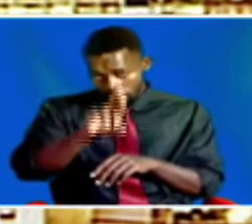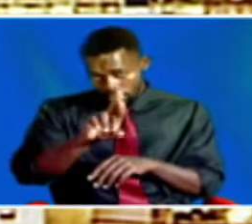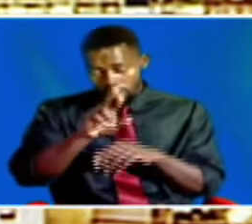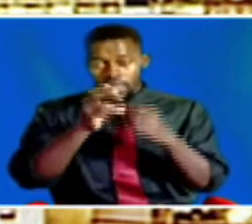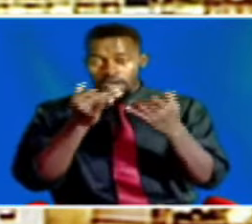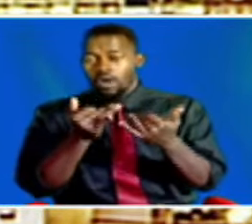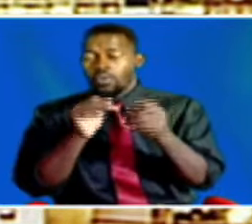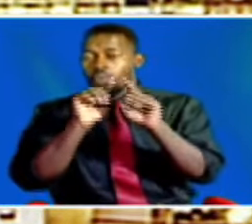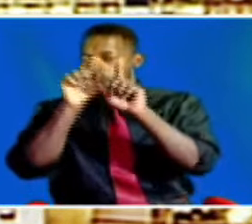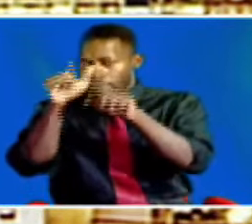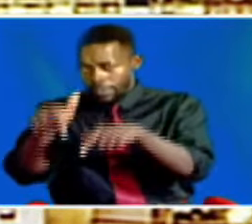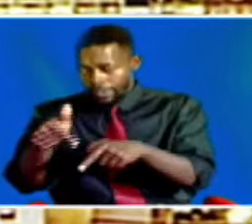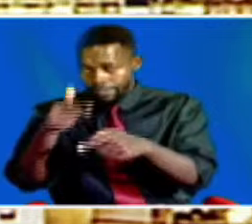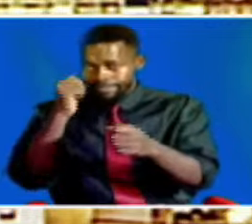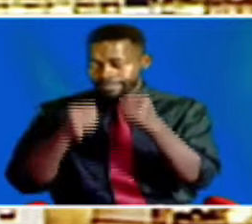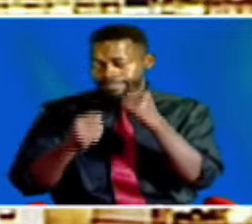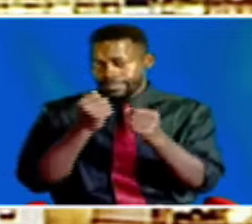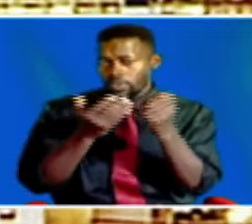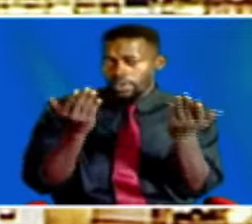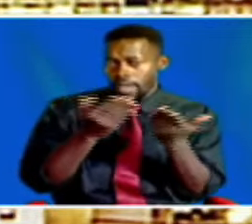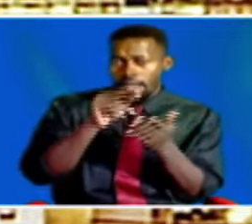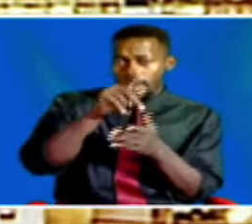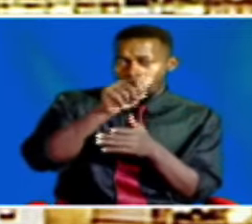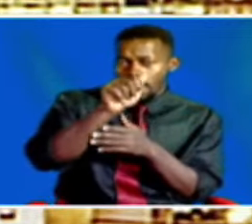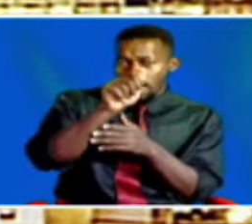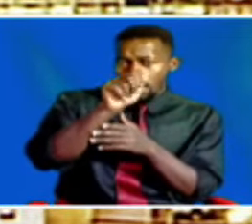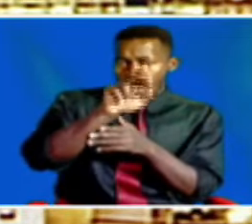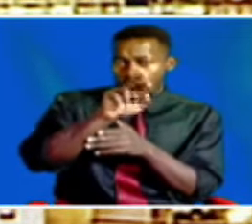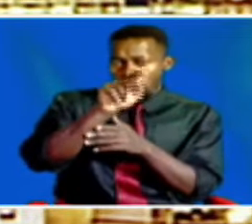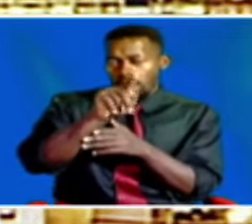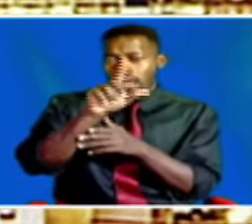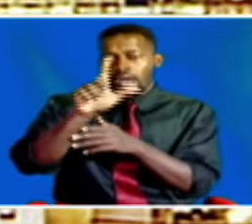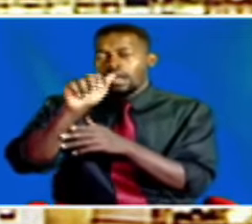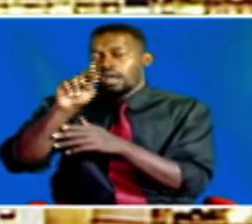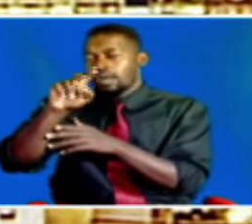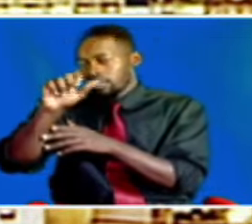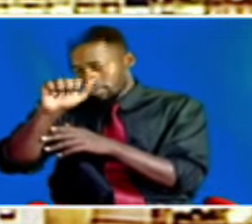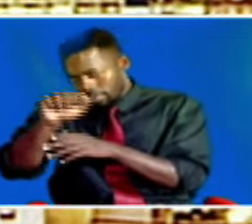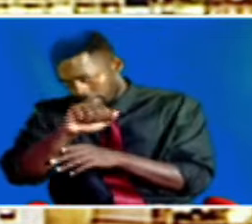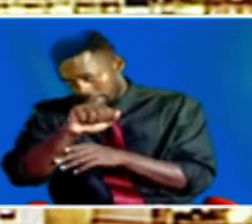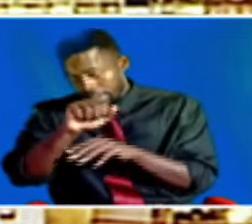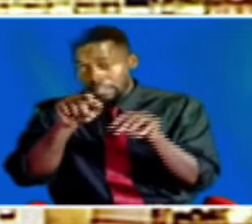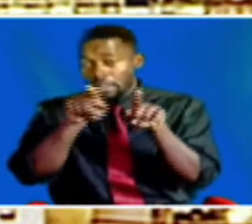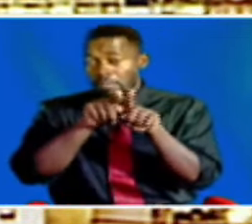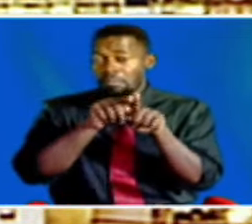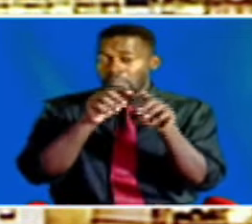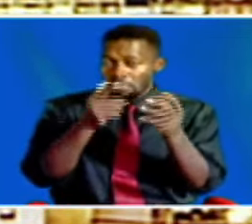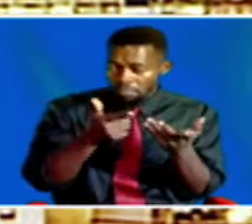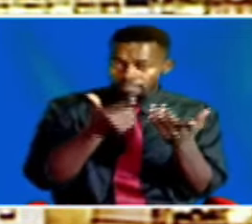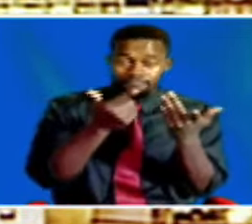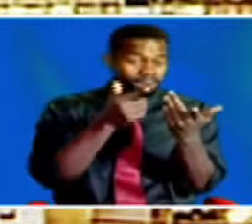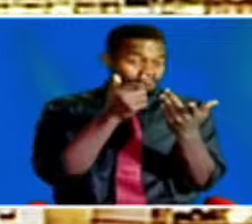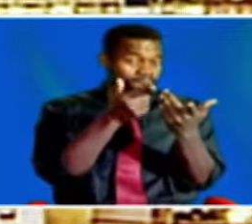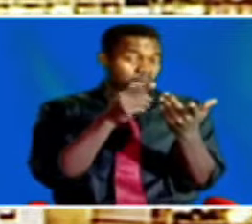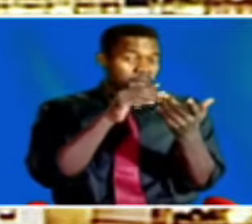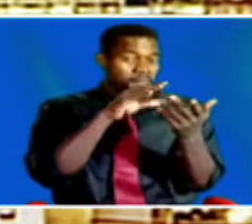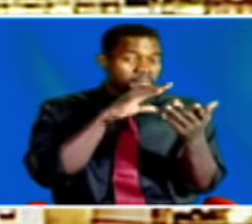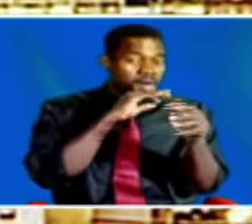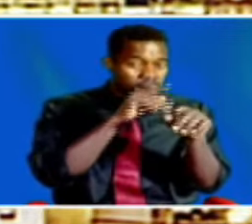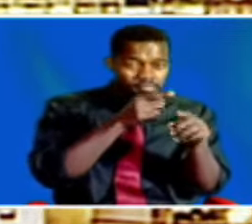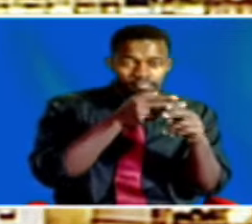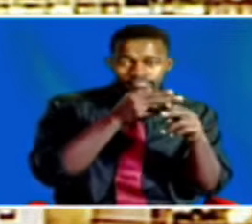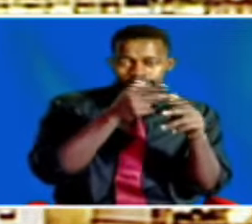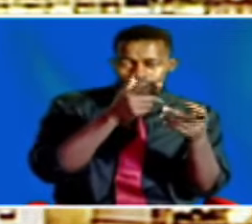ya Parklands ambayo yameingia siku yake ya 4 huko Parklands Sports Club kwenye tenisi za wawili wawili. Chepkemei Yego na Jamvia